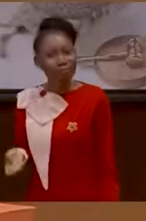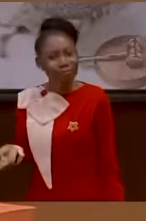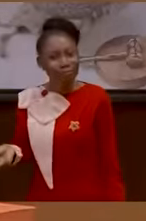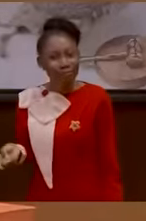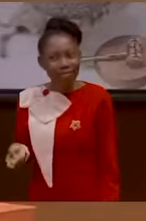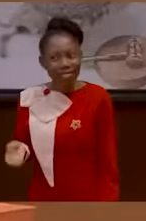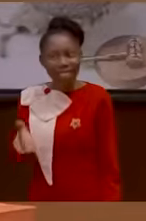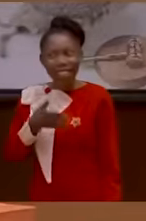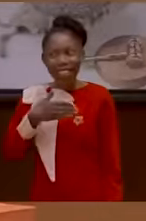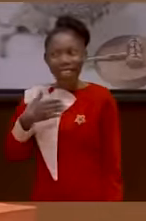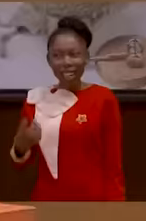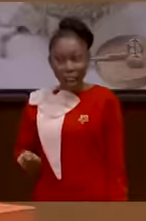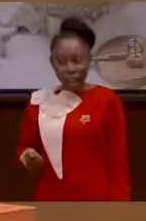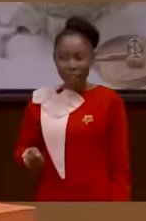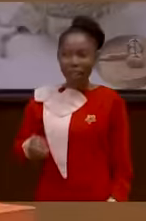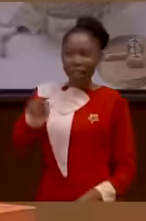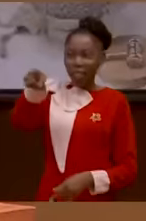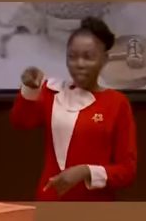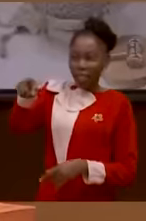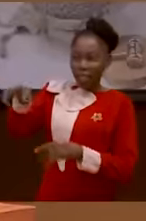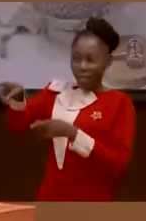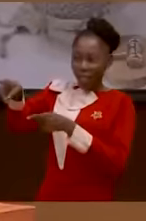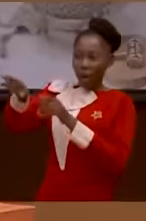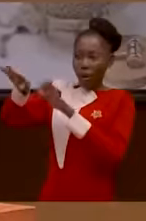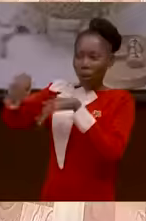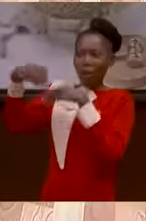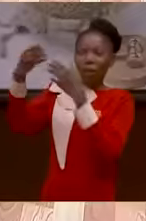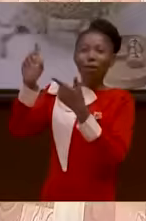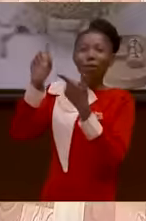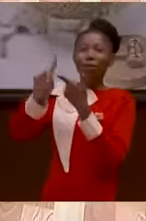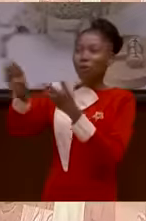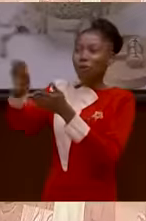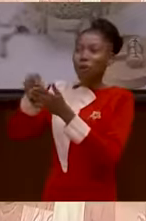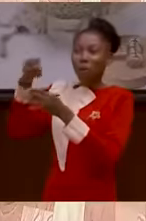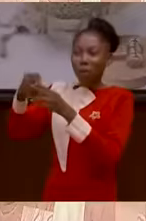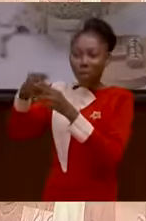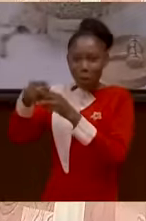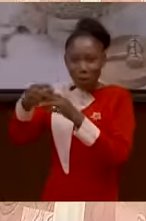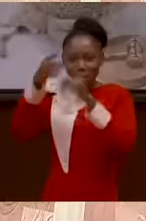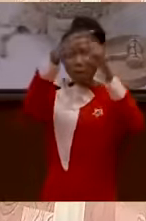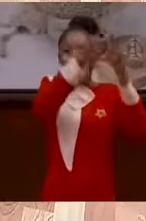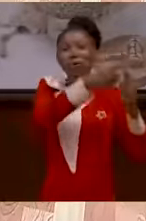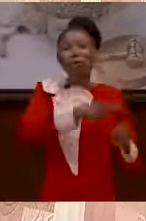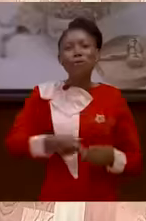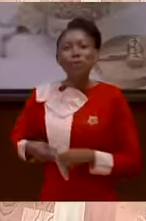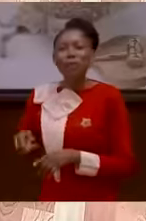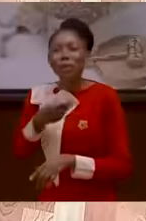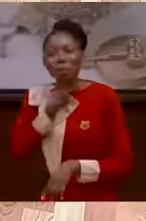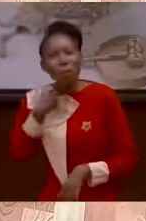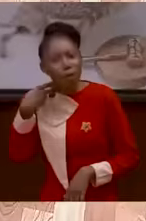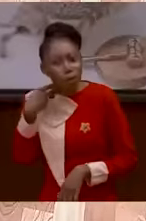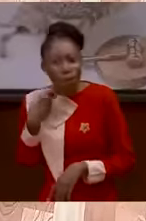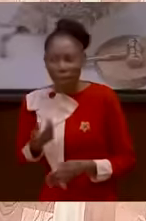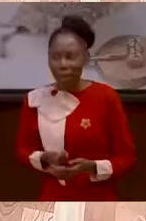run, she gave my number to all the Avas, Woli and Babalawos. They are calling me, texting me on phone.